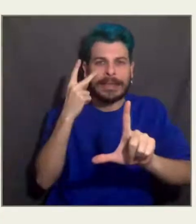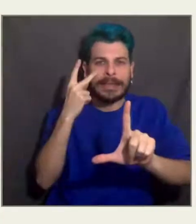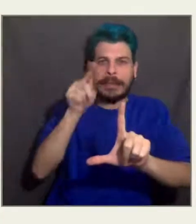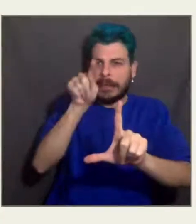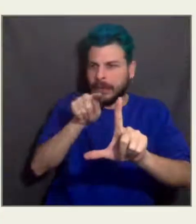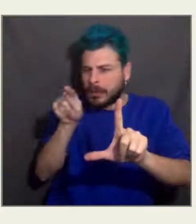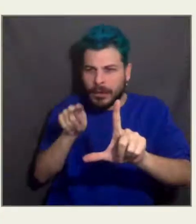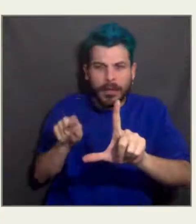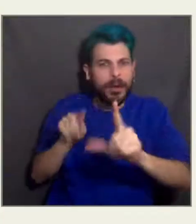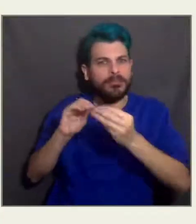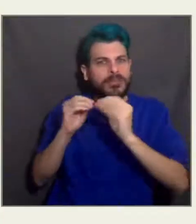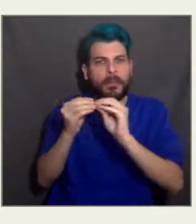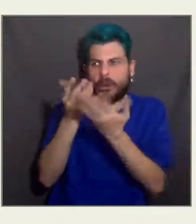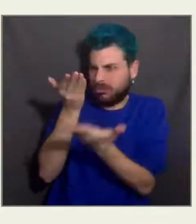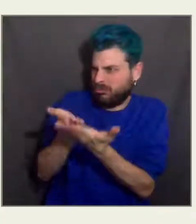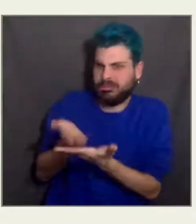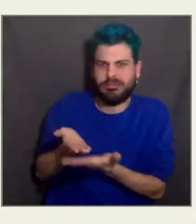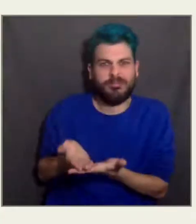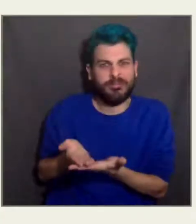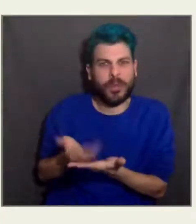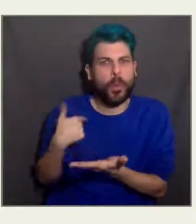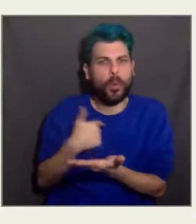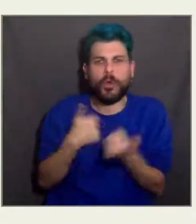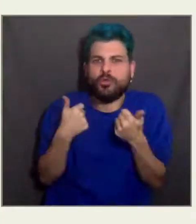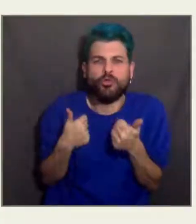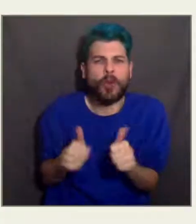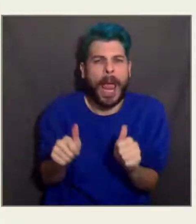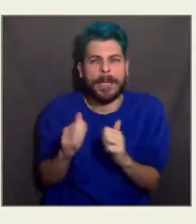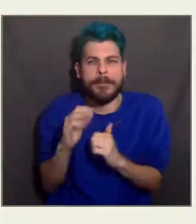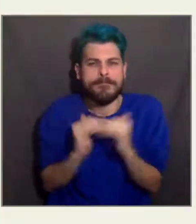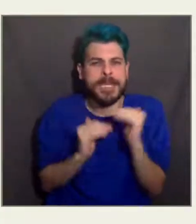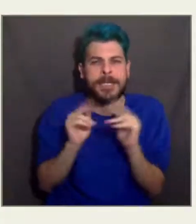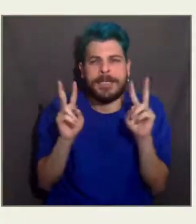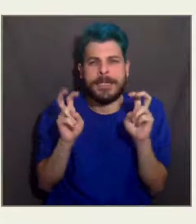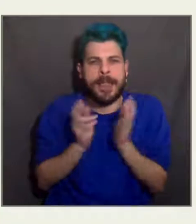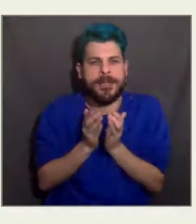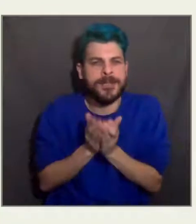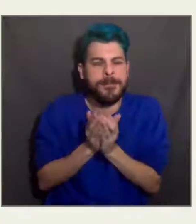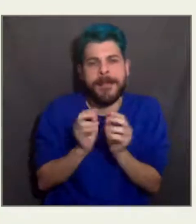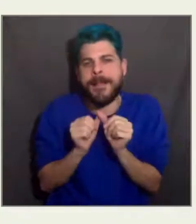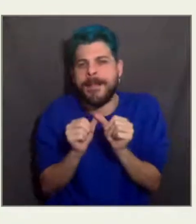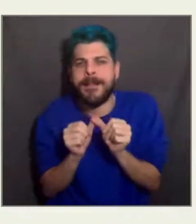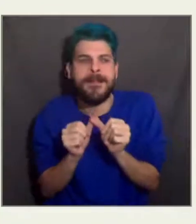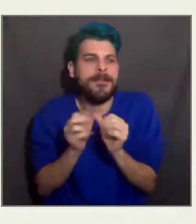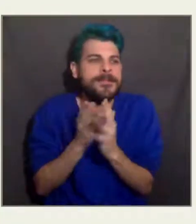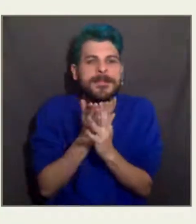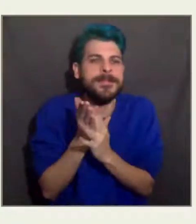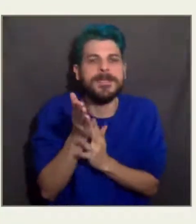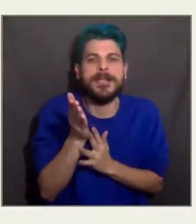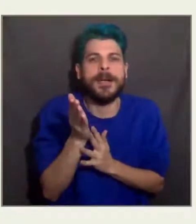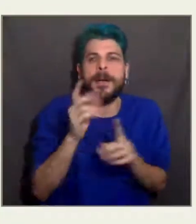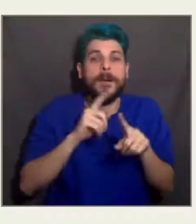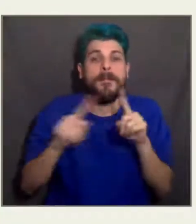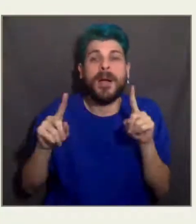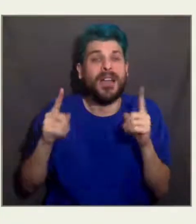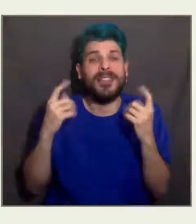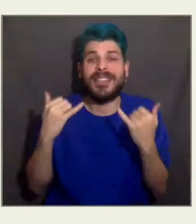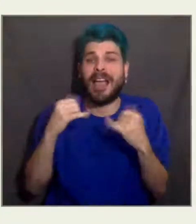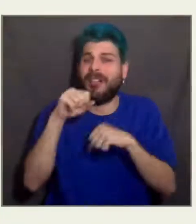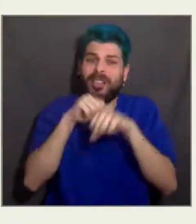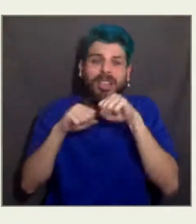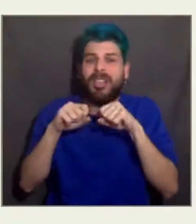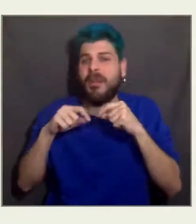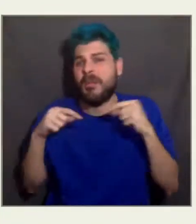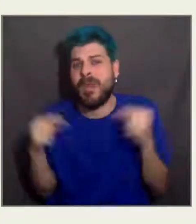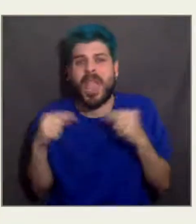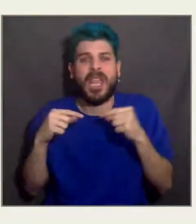right the ship. What we can't do is give in to the pain, fatigue, and cynicism and resort to the cruel and inhumane